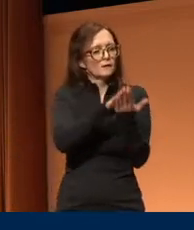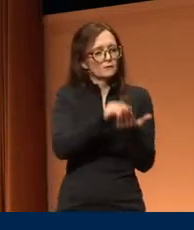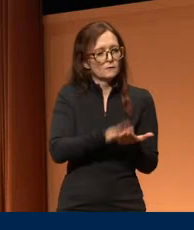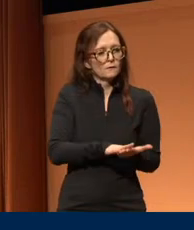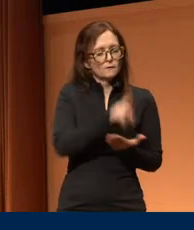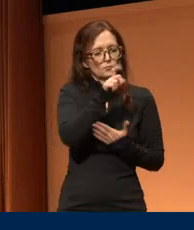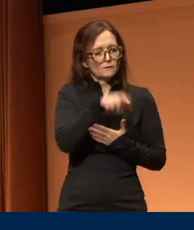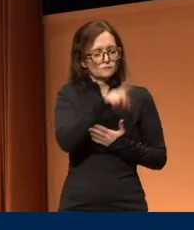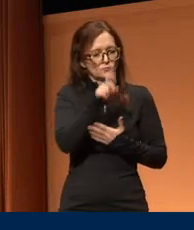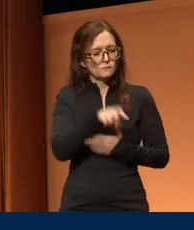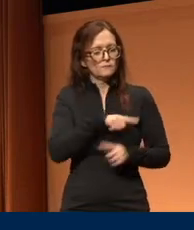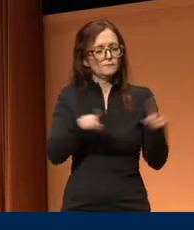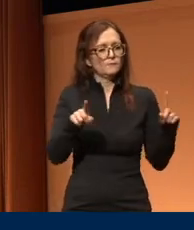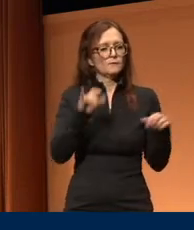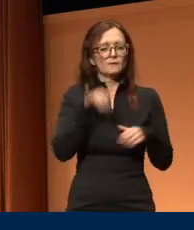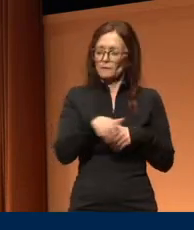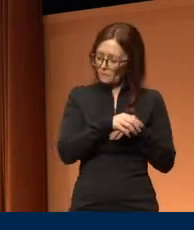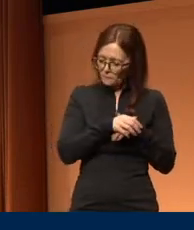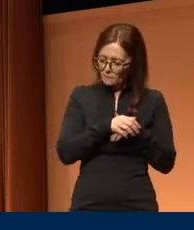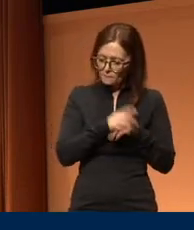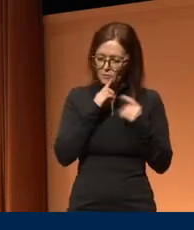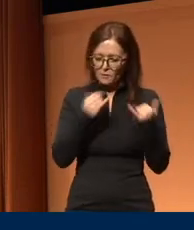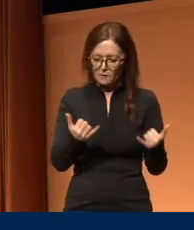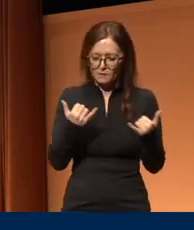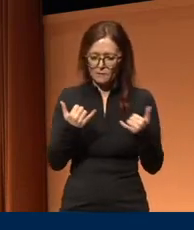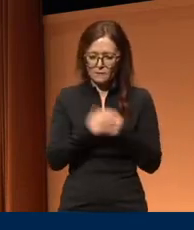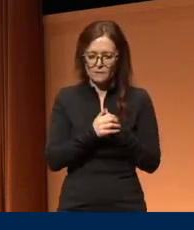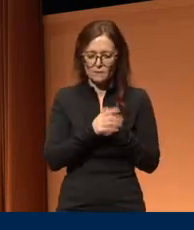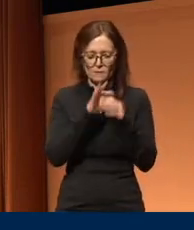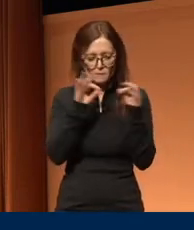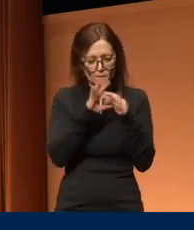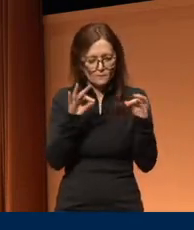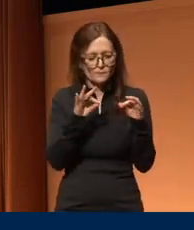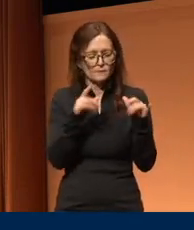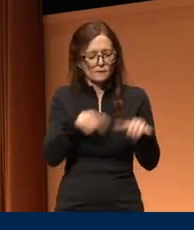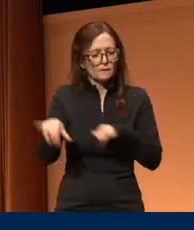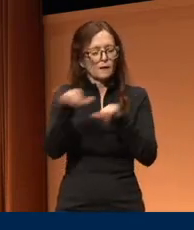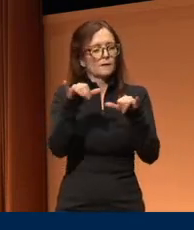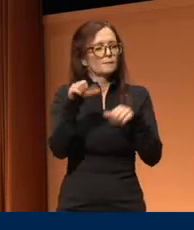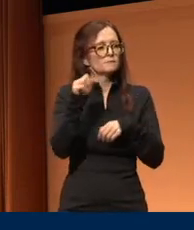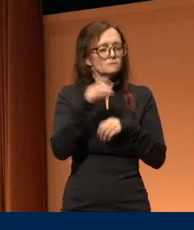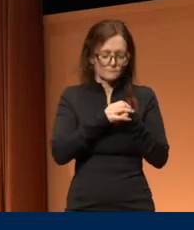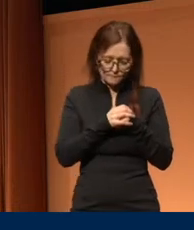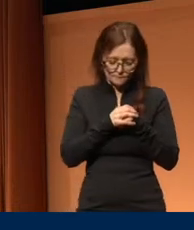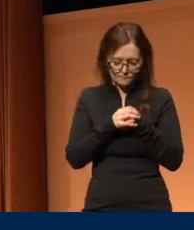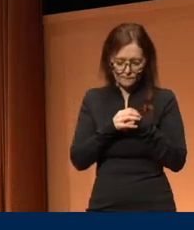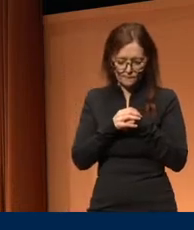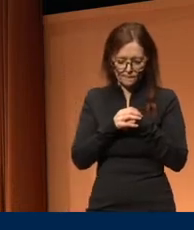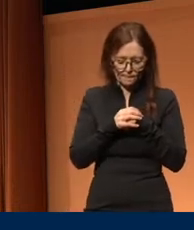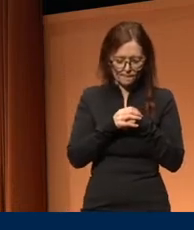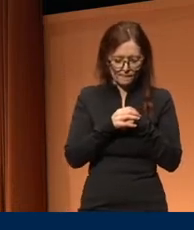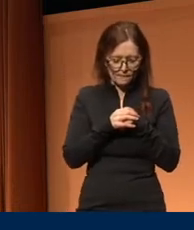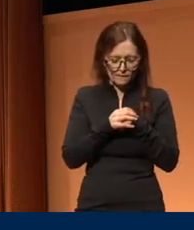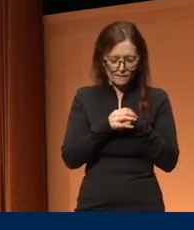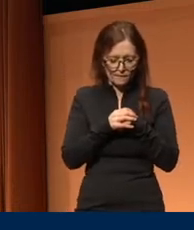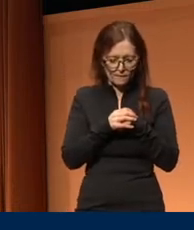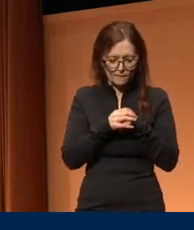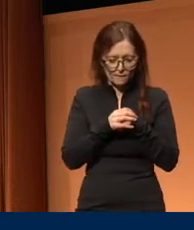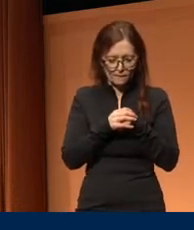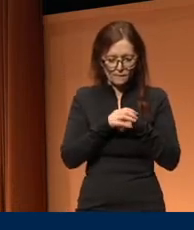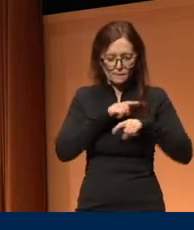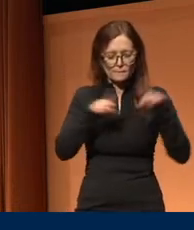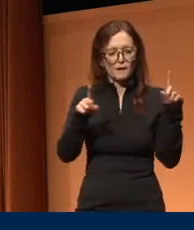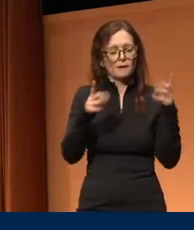swayed by the vocal minority that immediately protested any mention of a carbon tax by expert witnesses. The